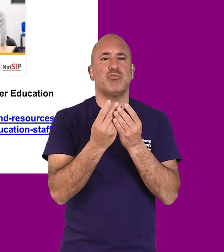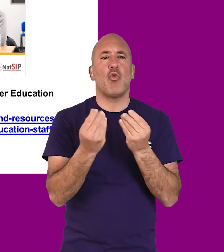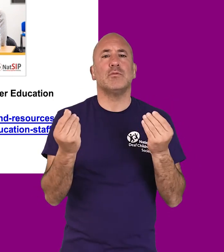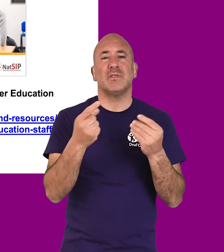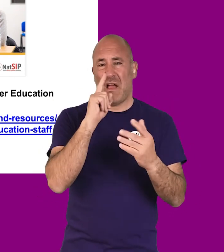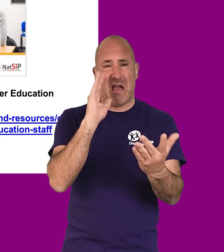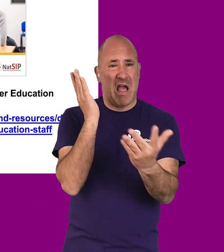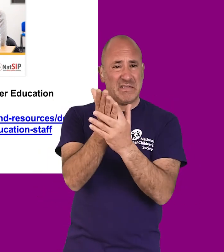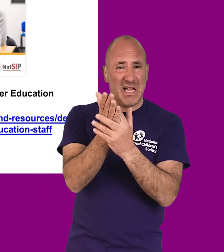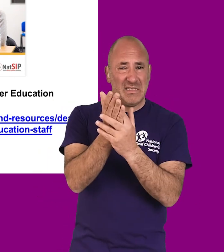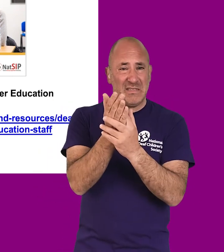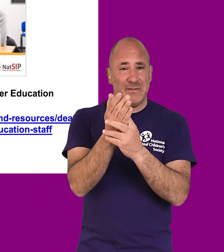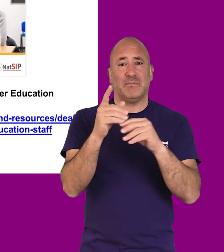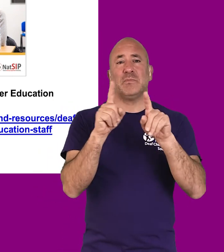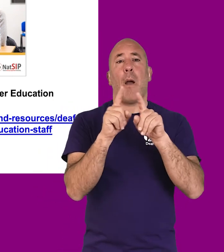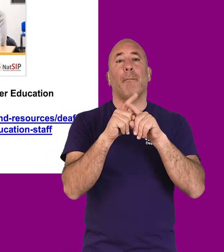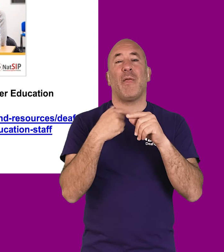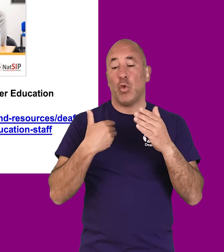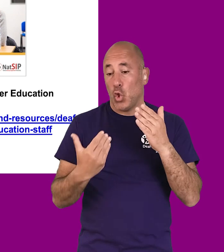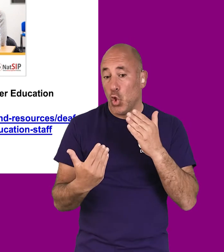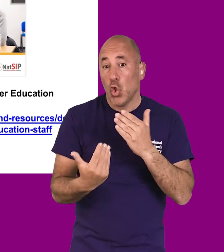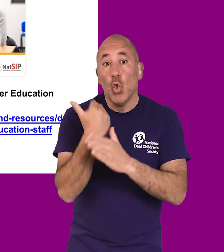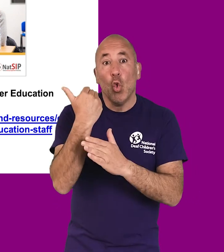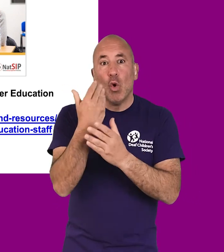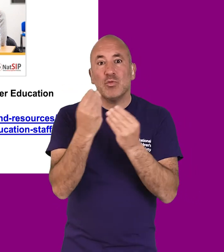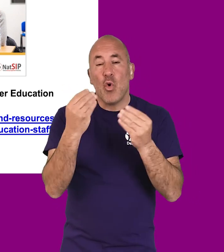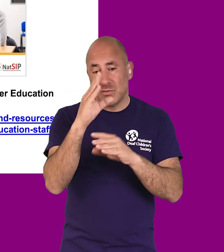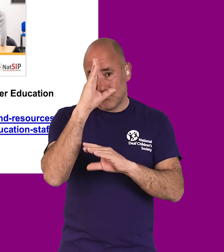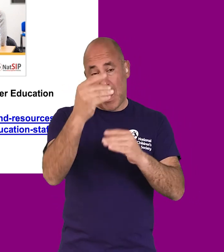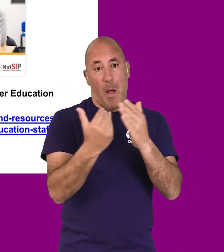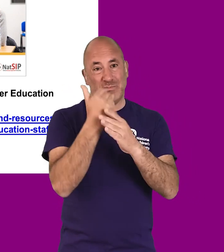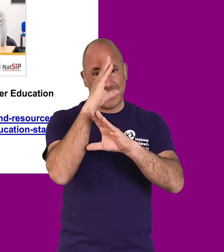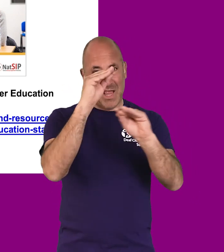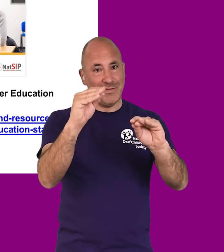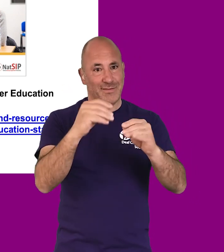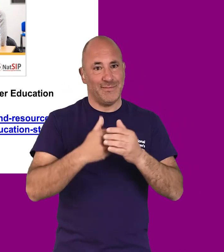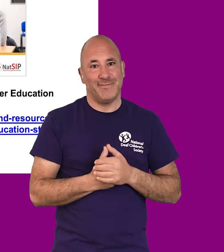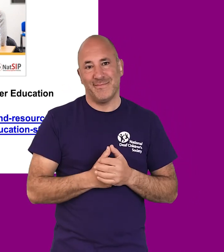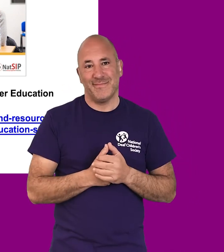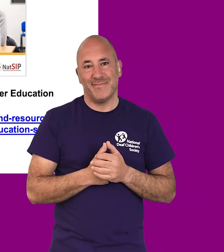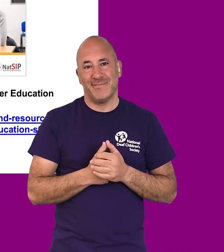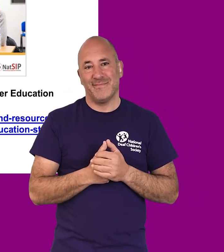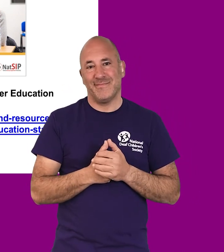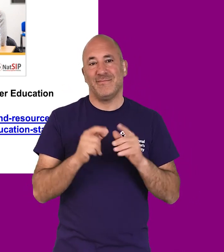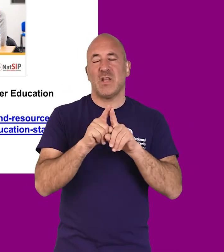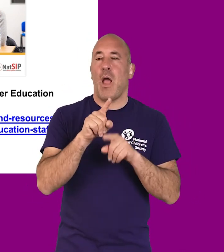of our resources and you also are updated when we've got new ones to share.